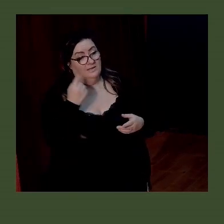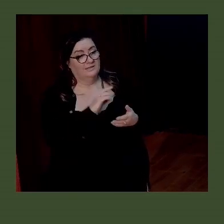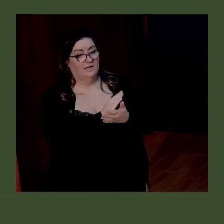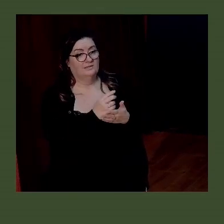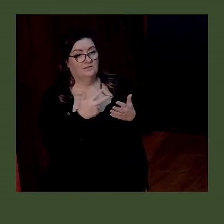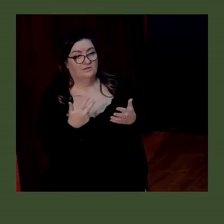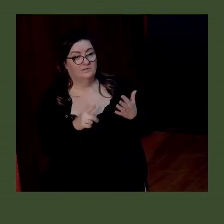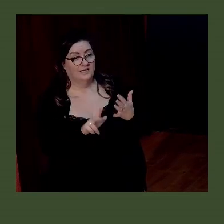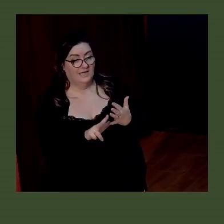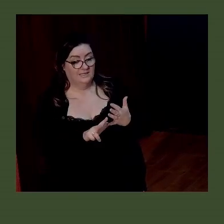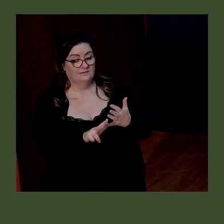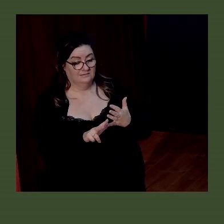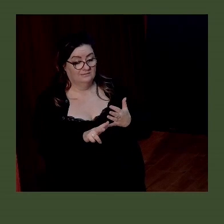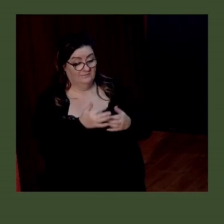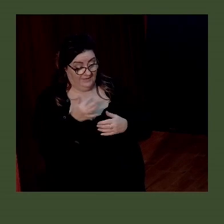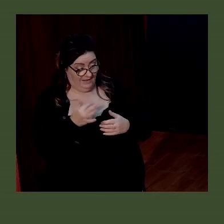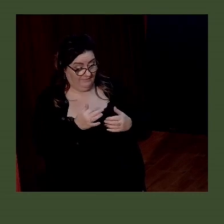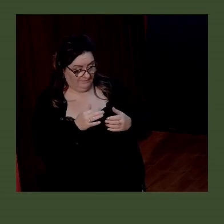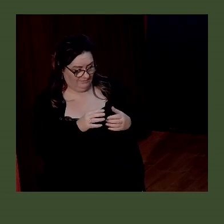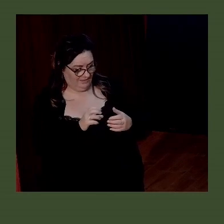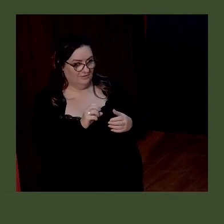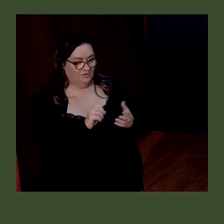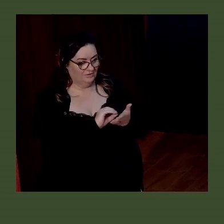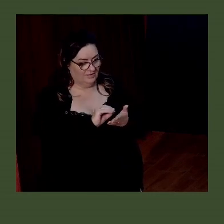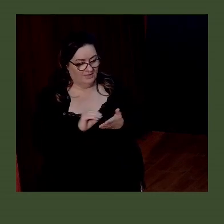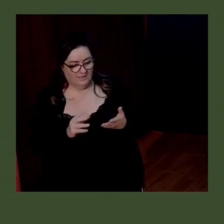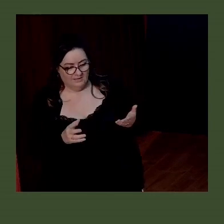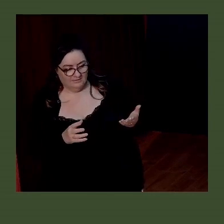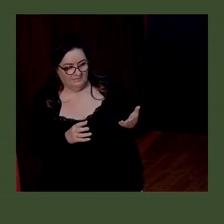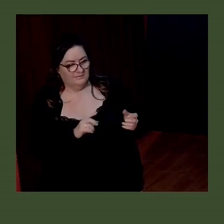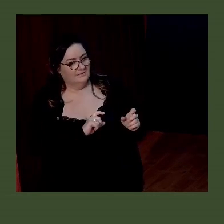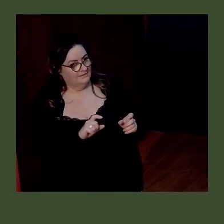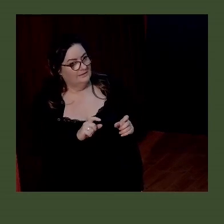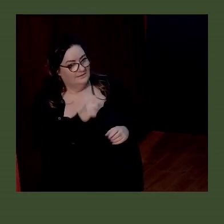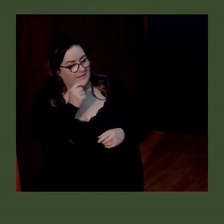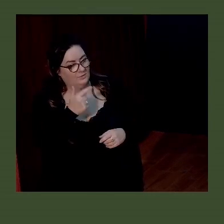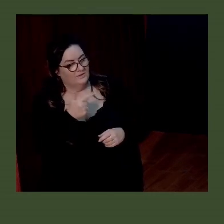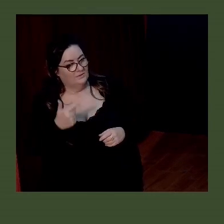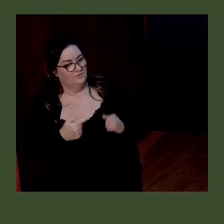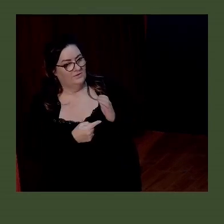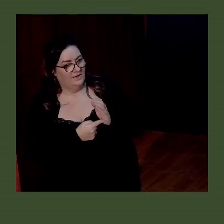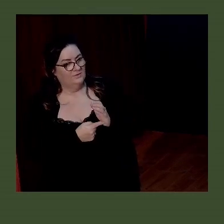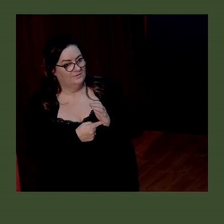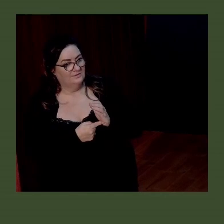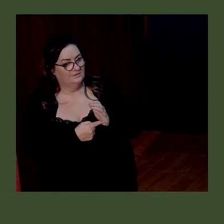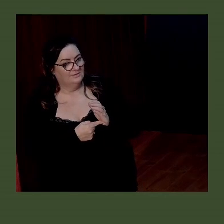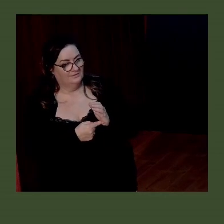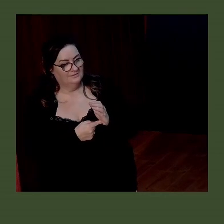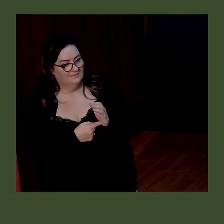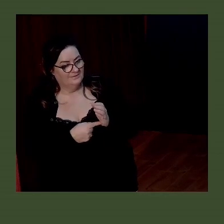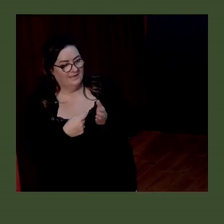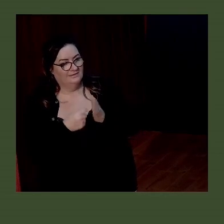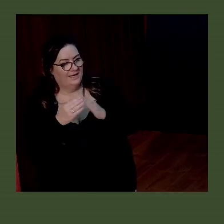after the huge incentives of the 1930s, it is reckoned that still 22,000 dwellings are